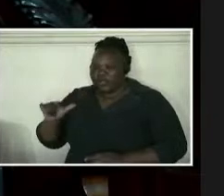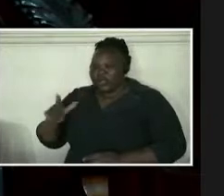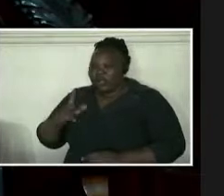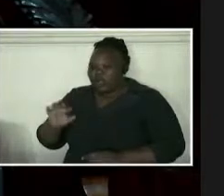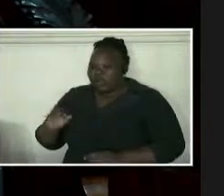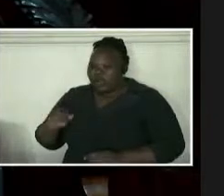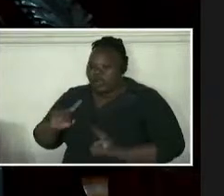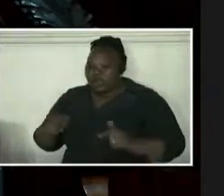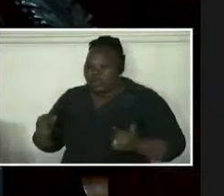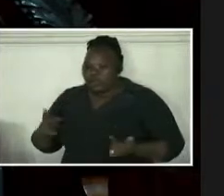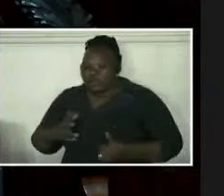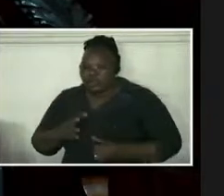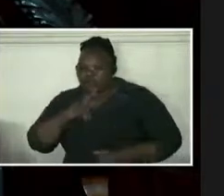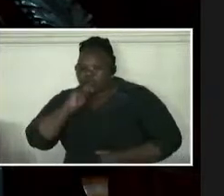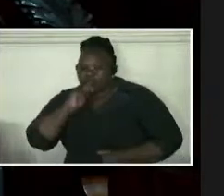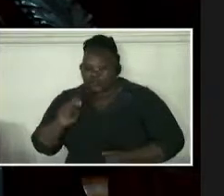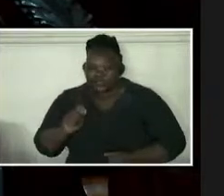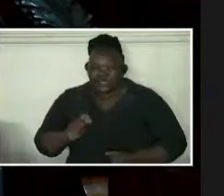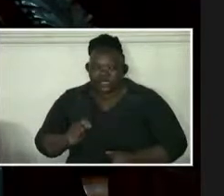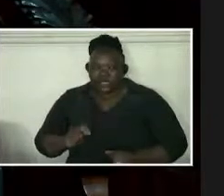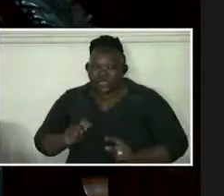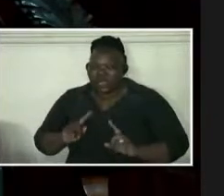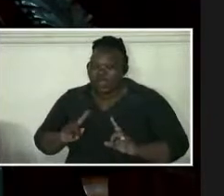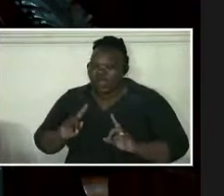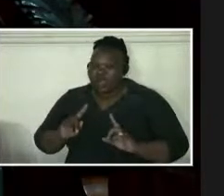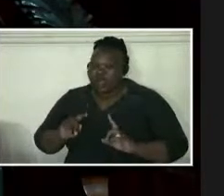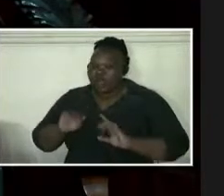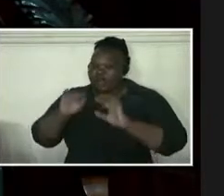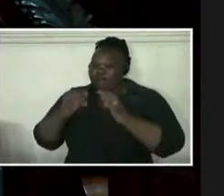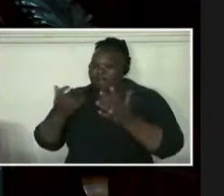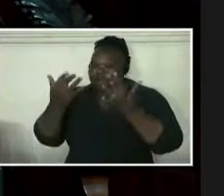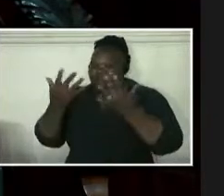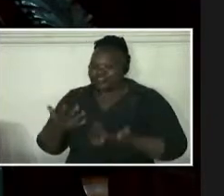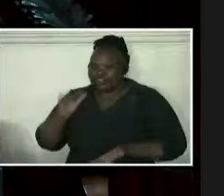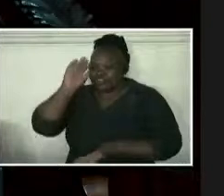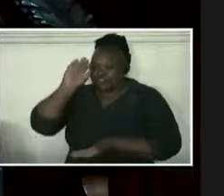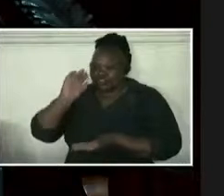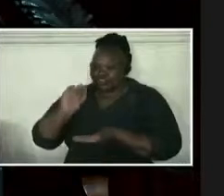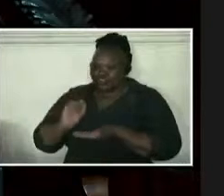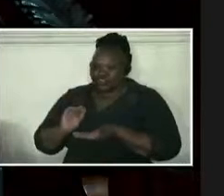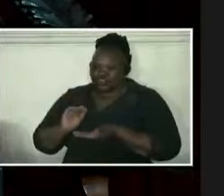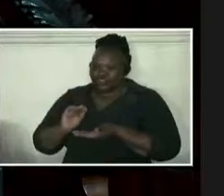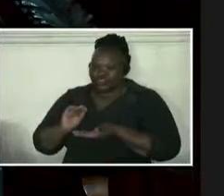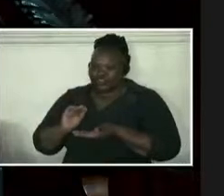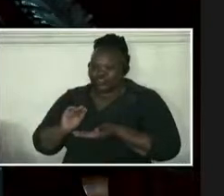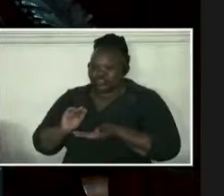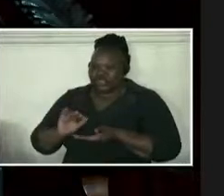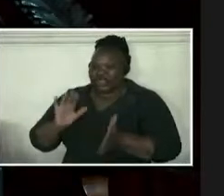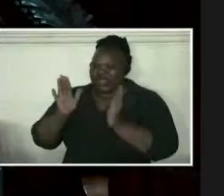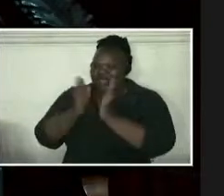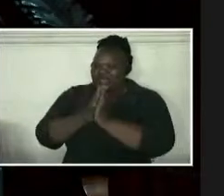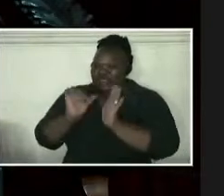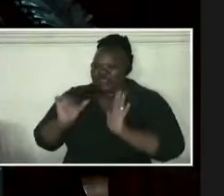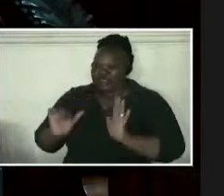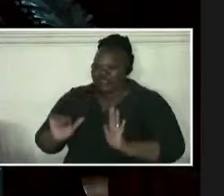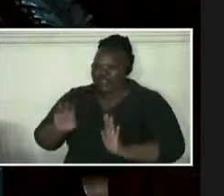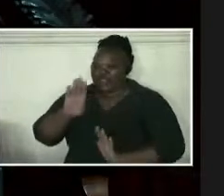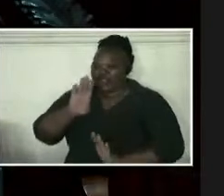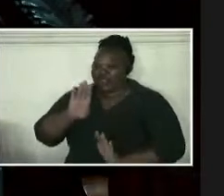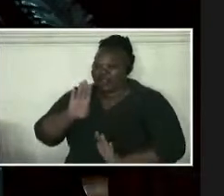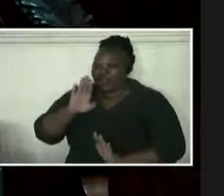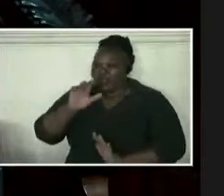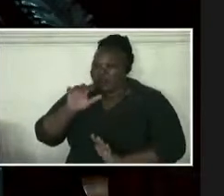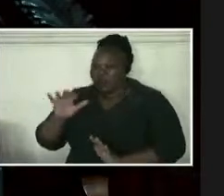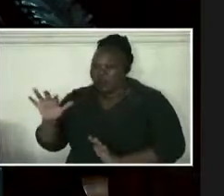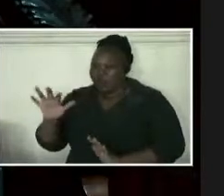seem like a lot the truth is that our budget allocation has been reduced drastically by 16 billion rent over